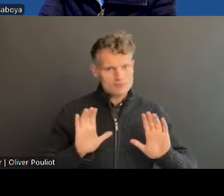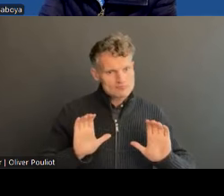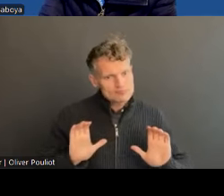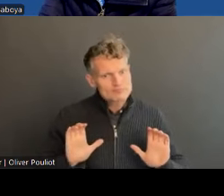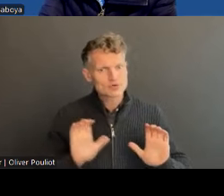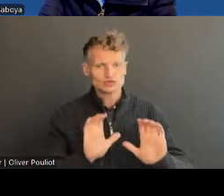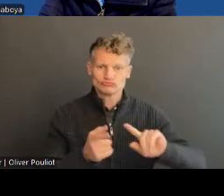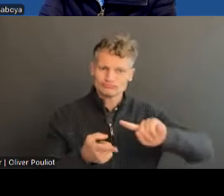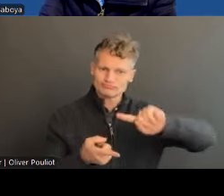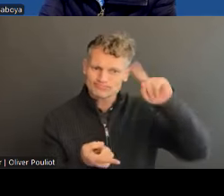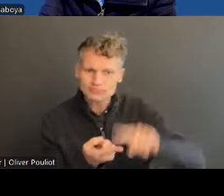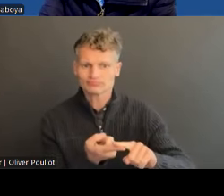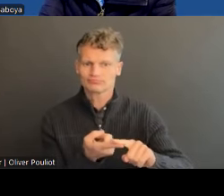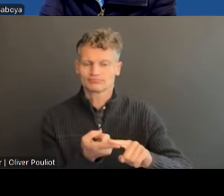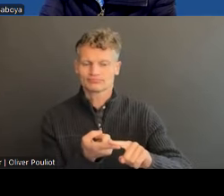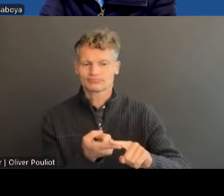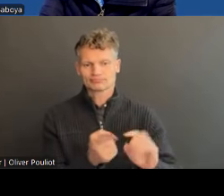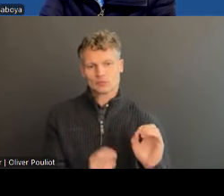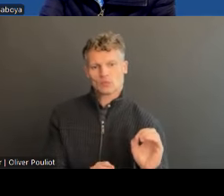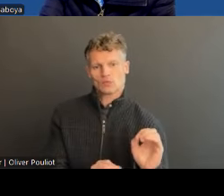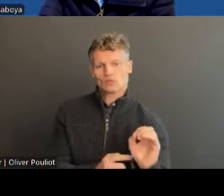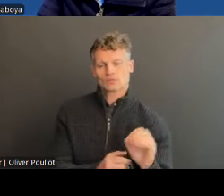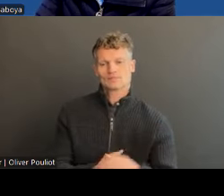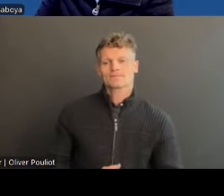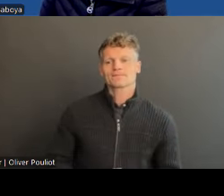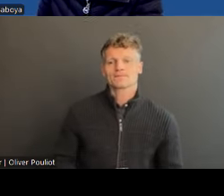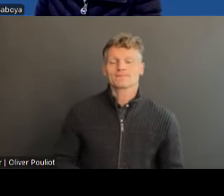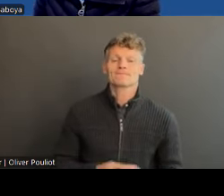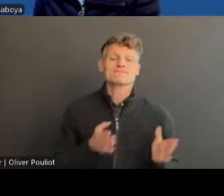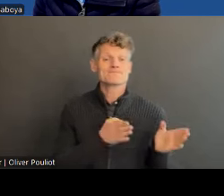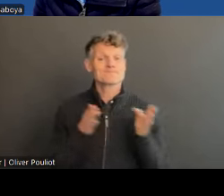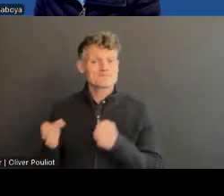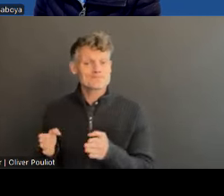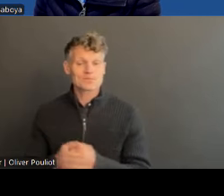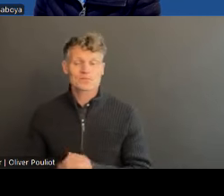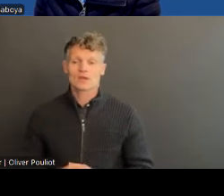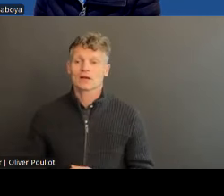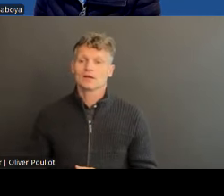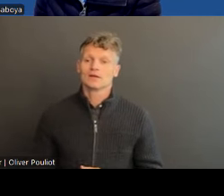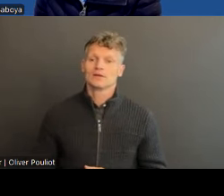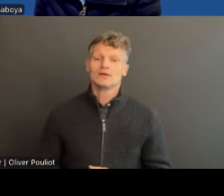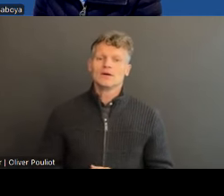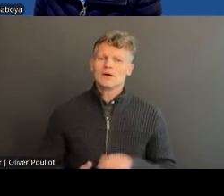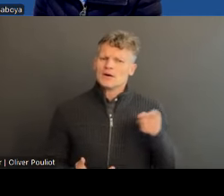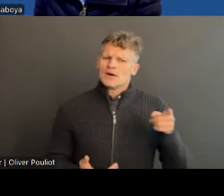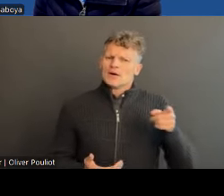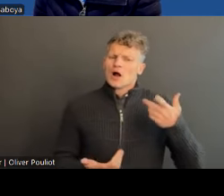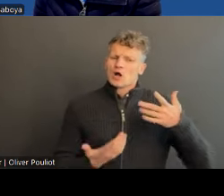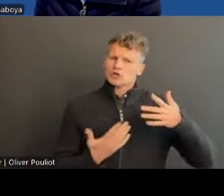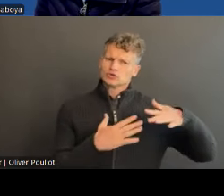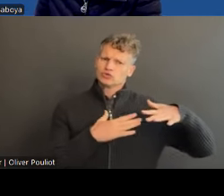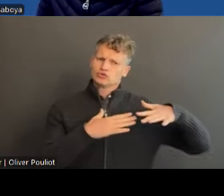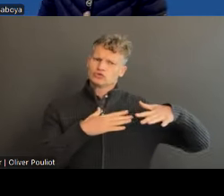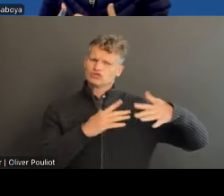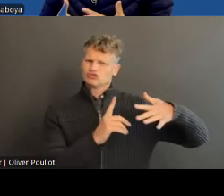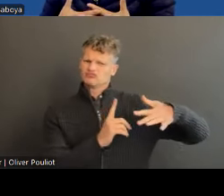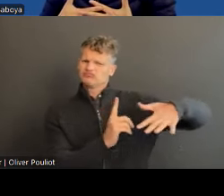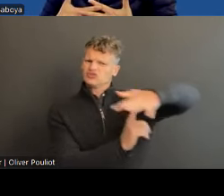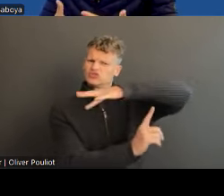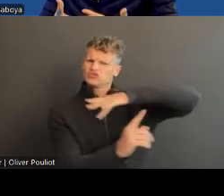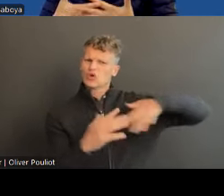And when we are talking about why we are including the social determinants component in the elimination of diseases, is